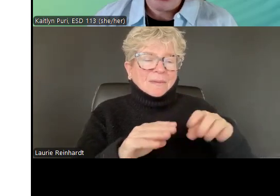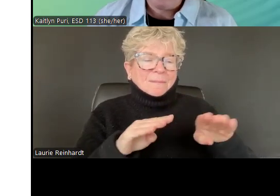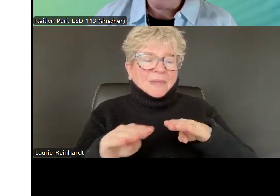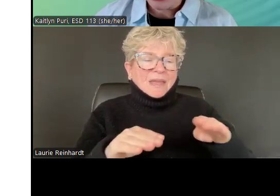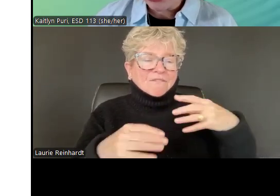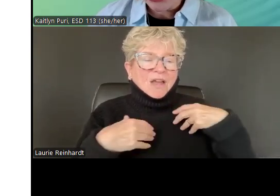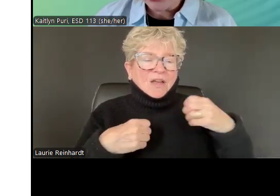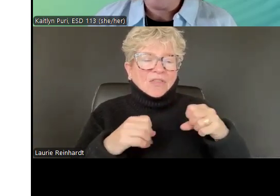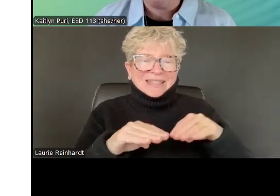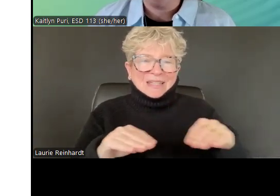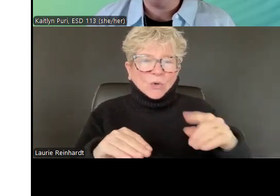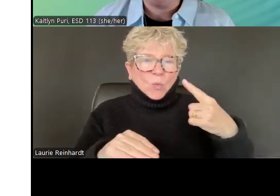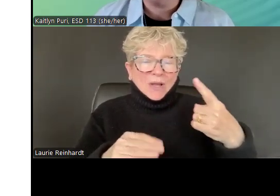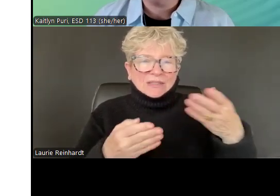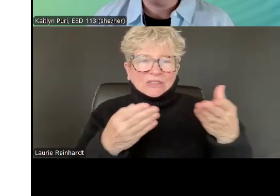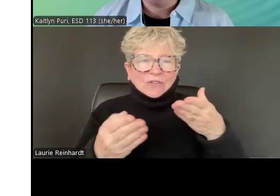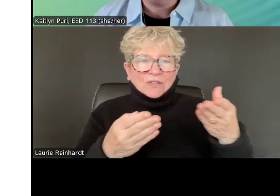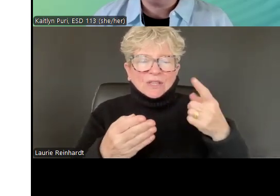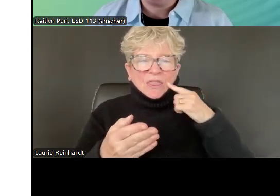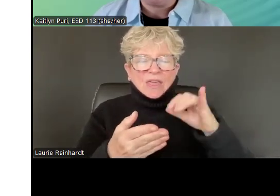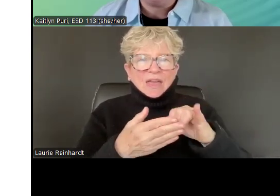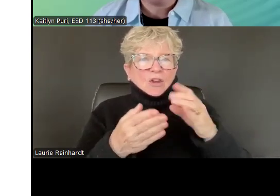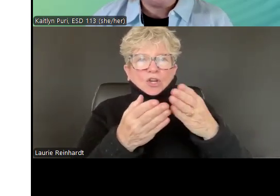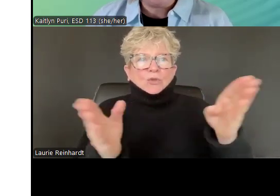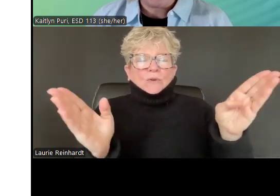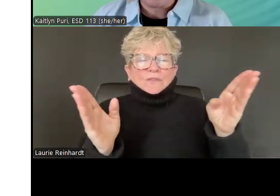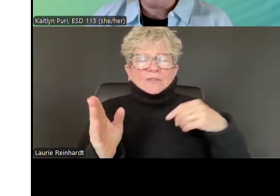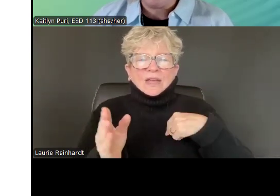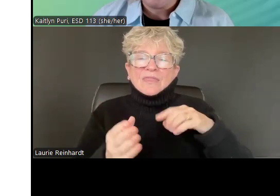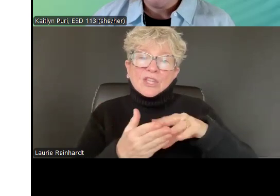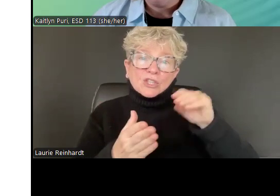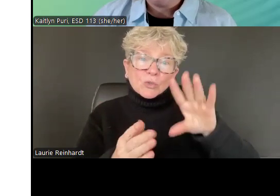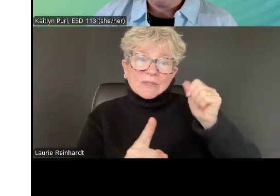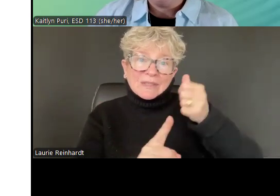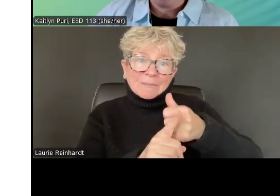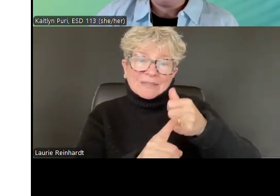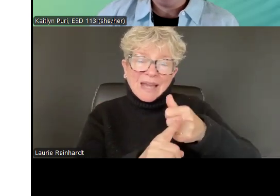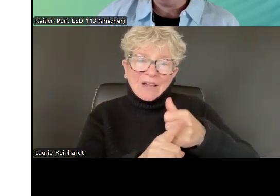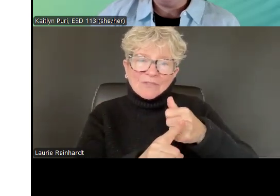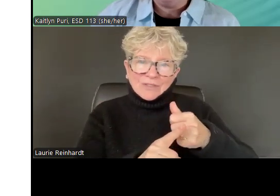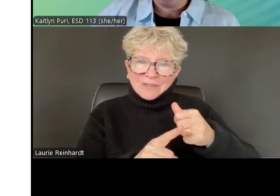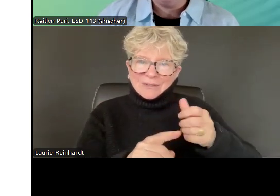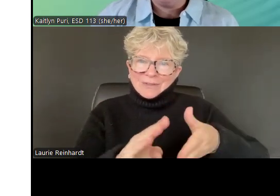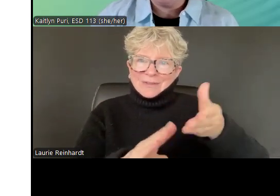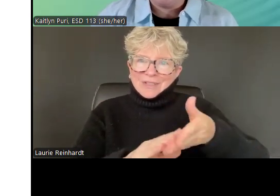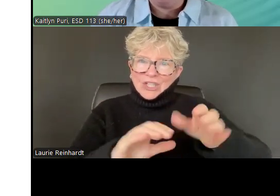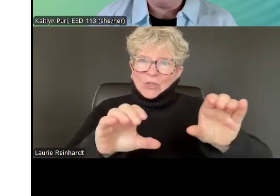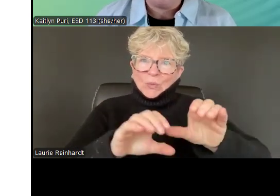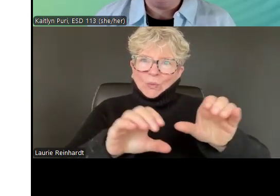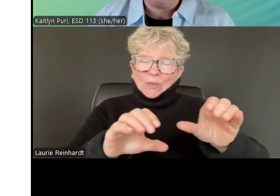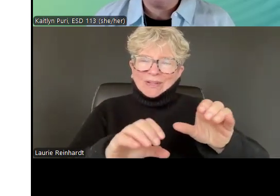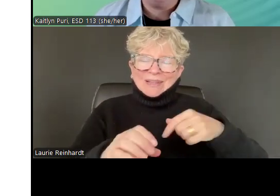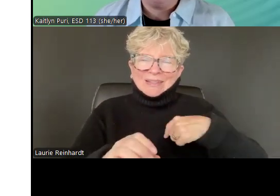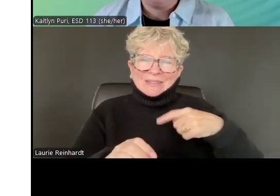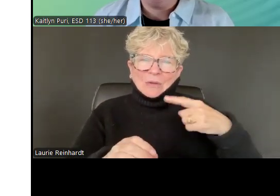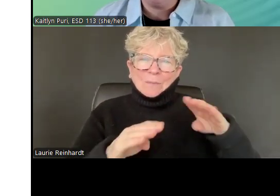are universal and delivered by our students. So behavioral health leadership